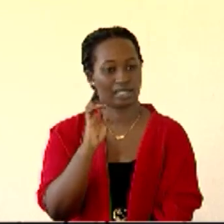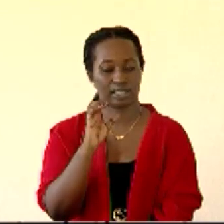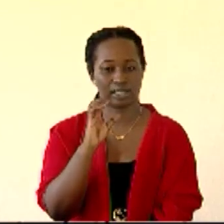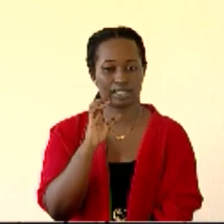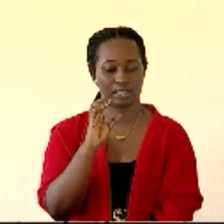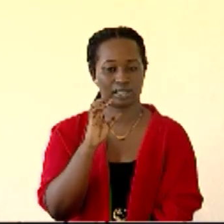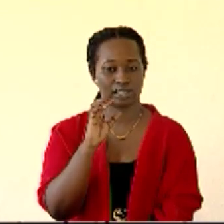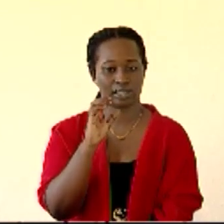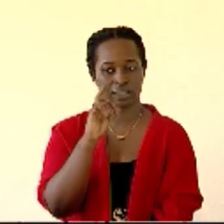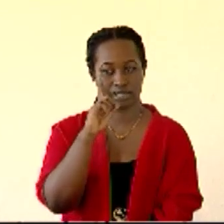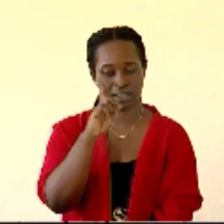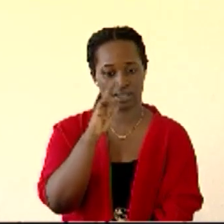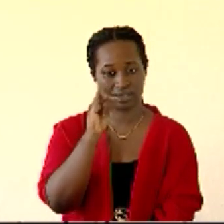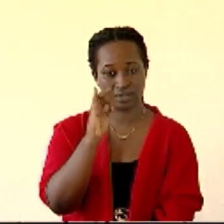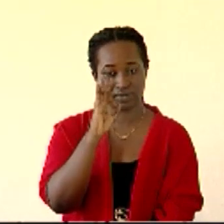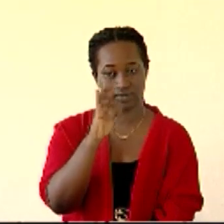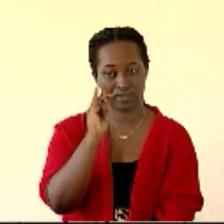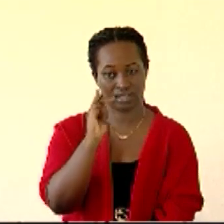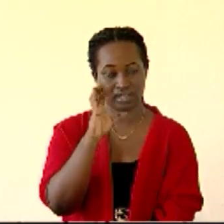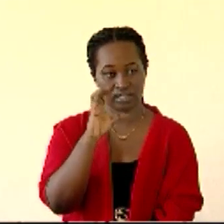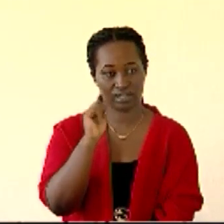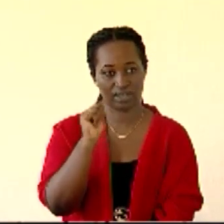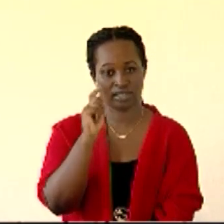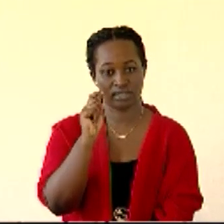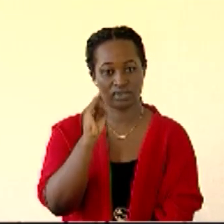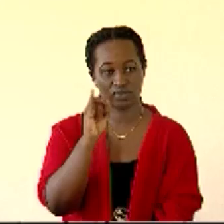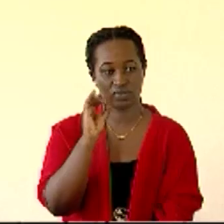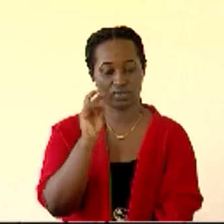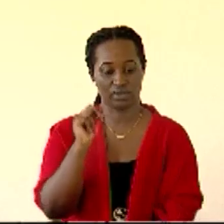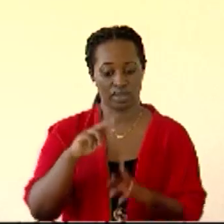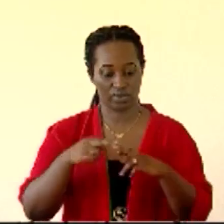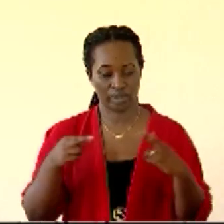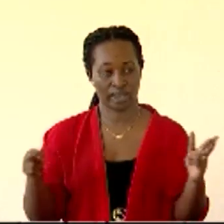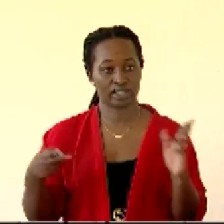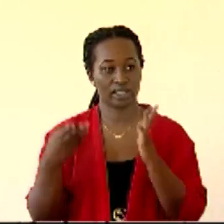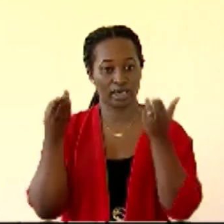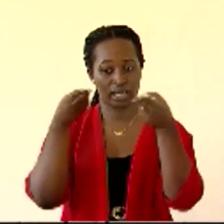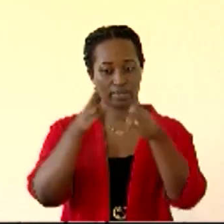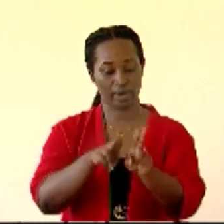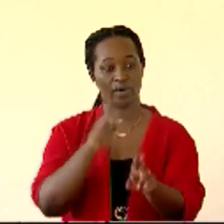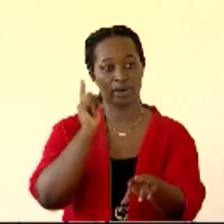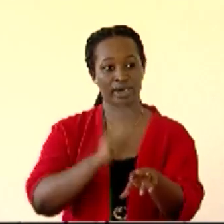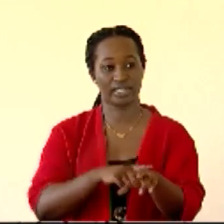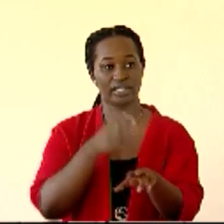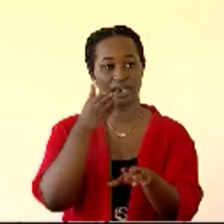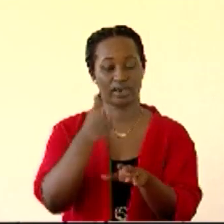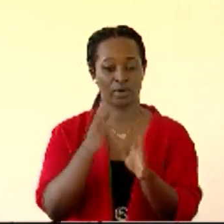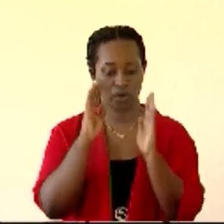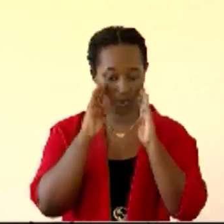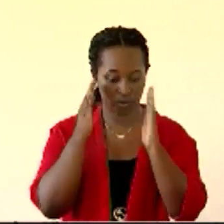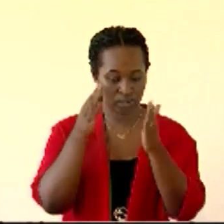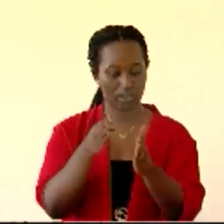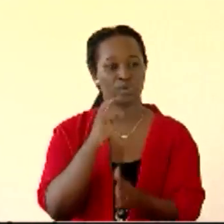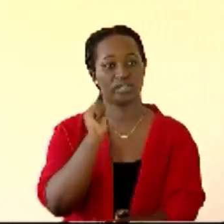then esterification reaction takes place in presence of the concentrated